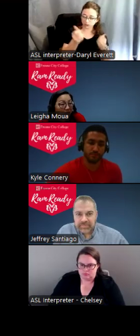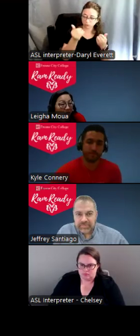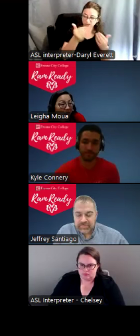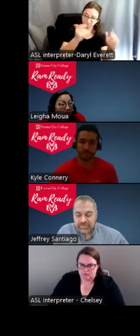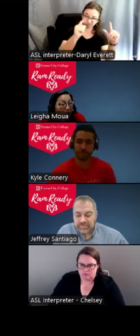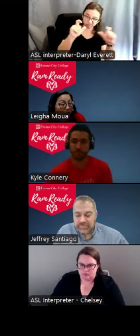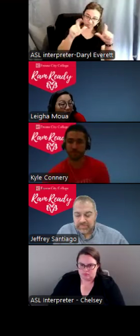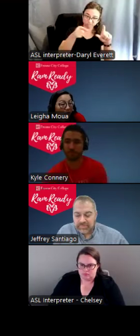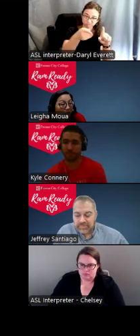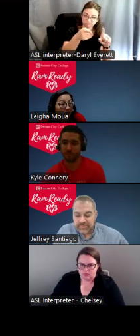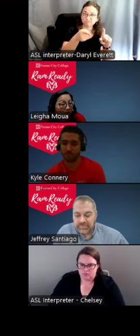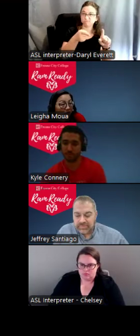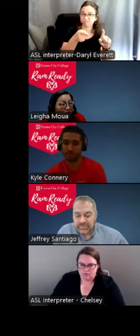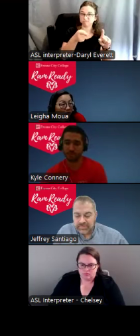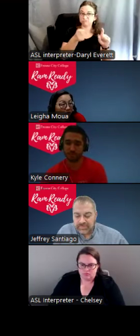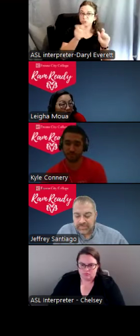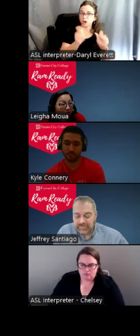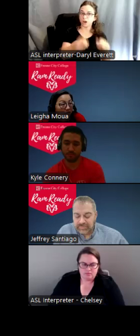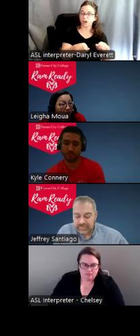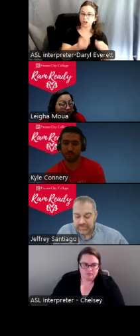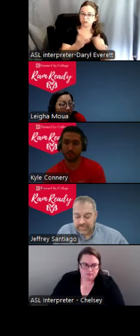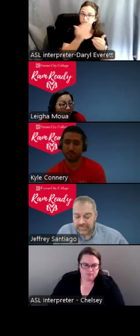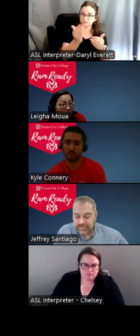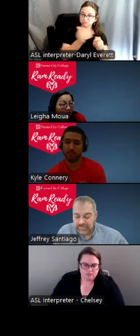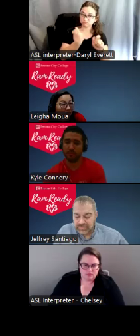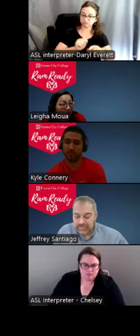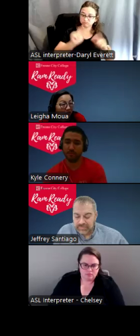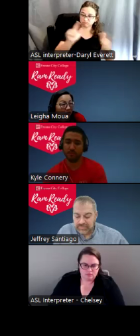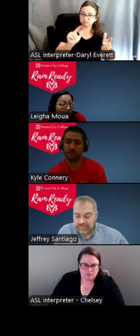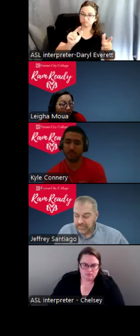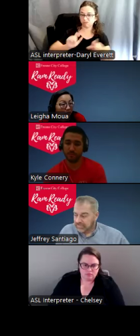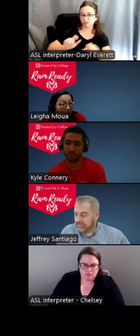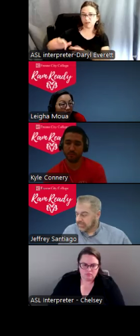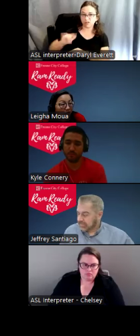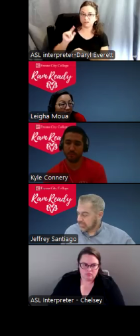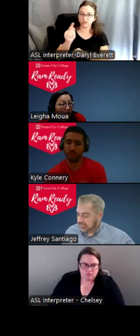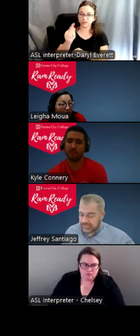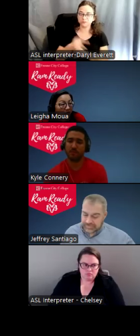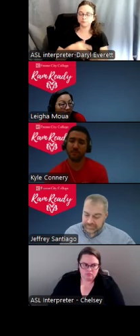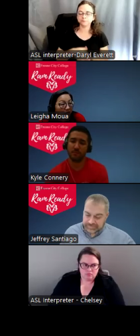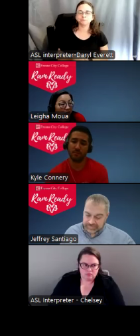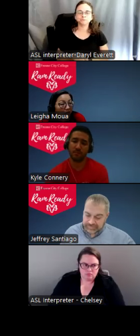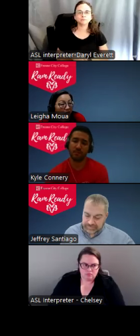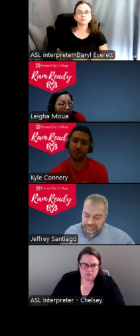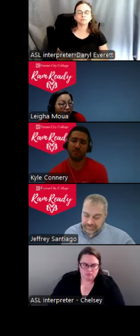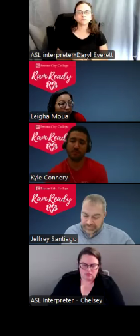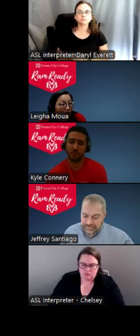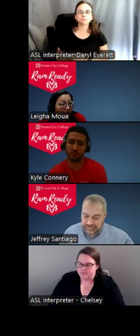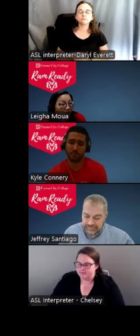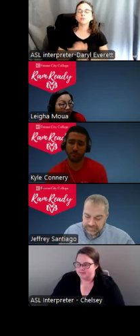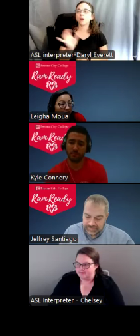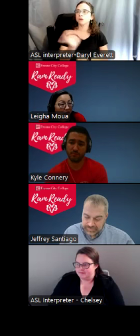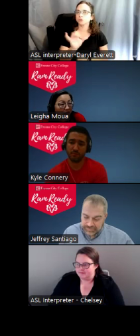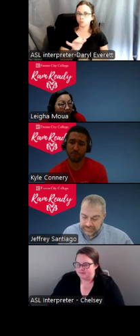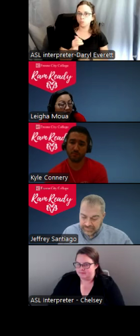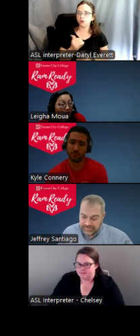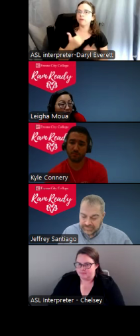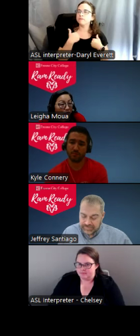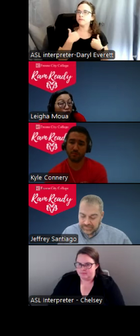you guys can go on there and check it out. In addition to that, go ahead and fill out a online survey at